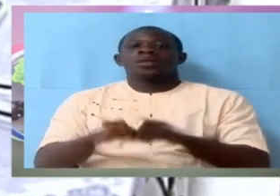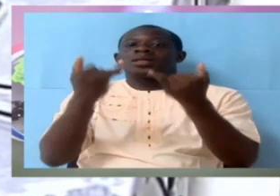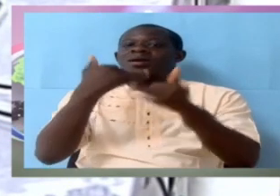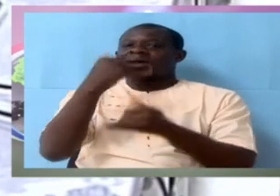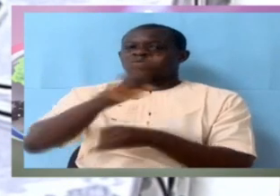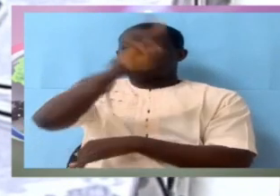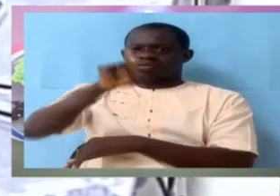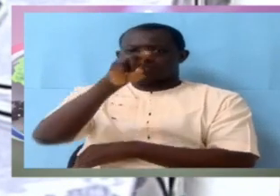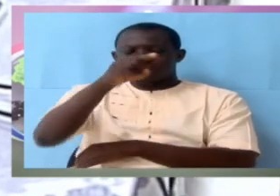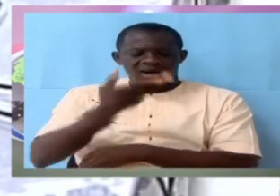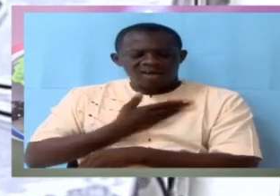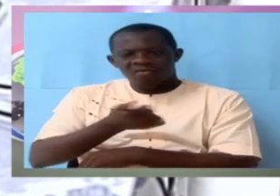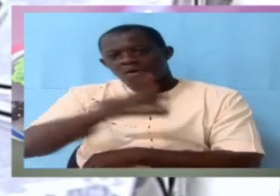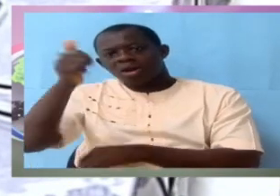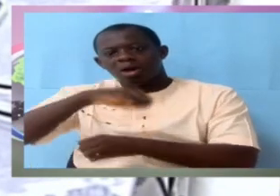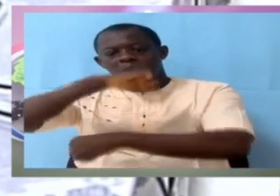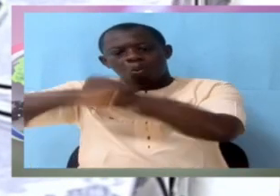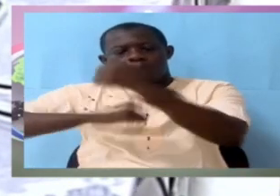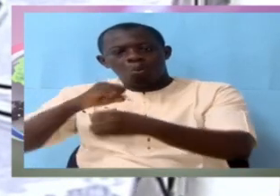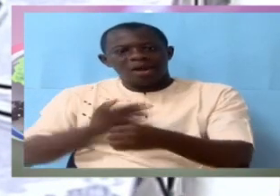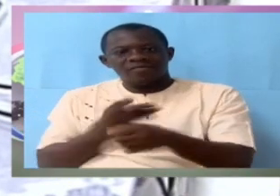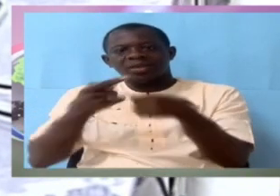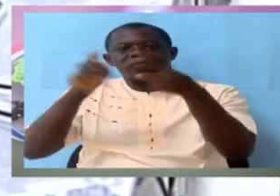another wife different from that bride?